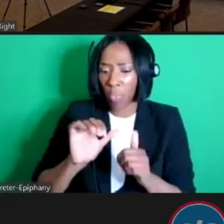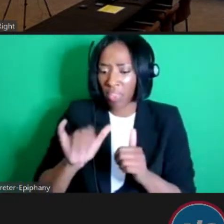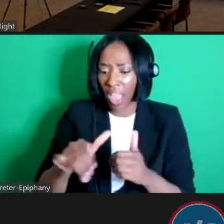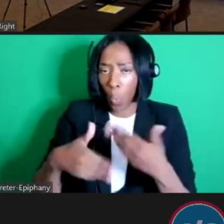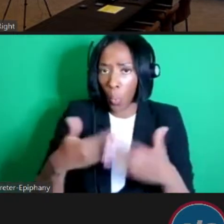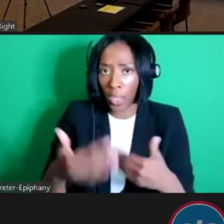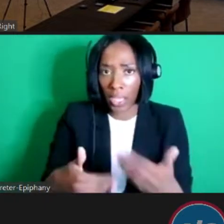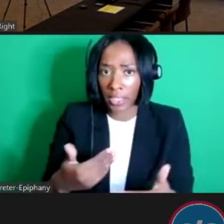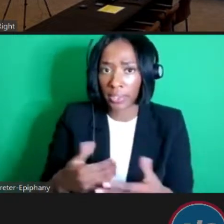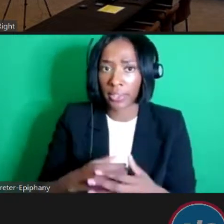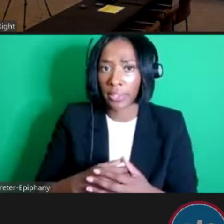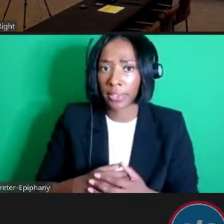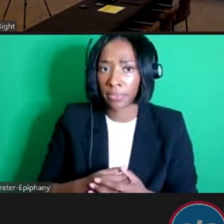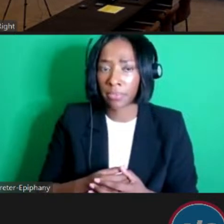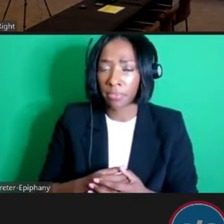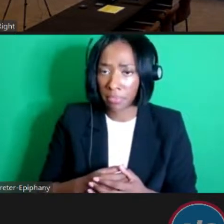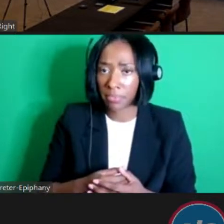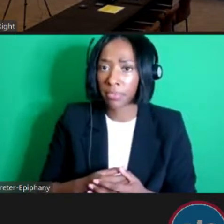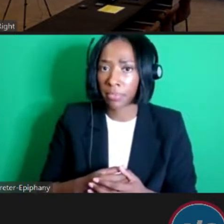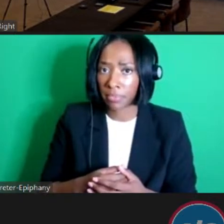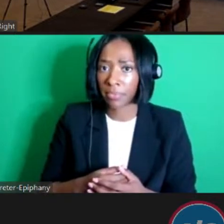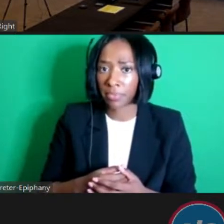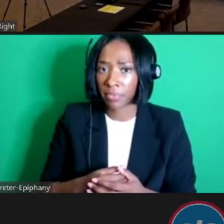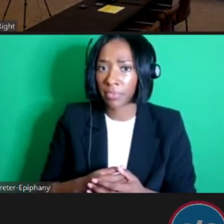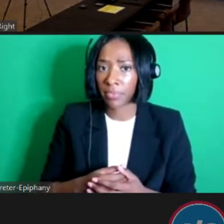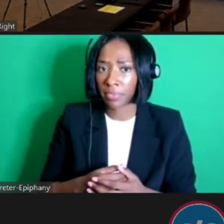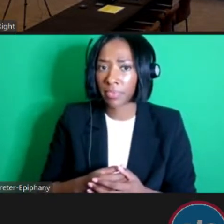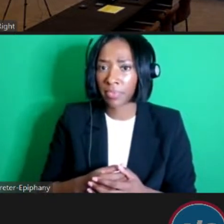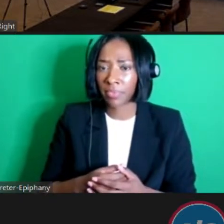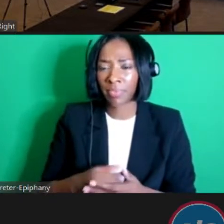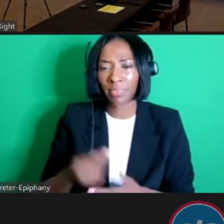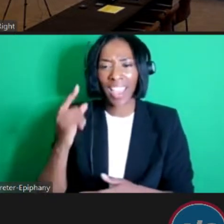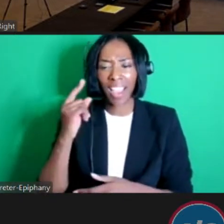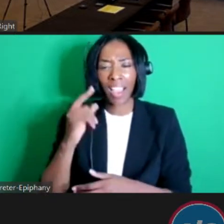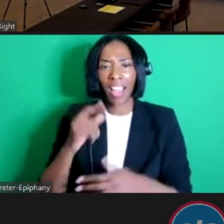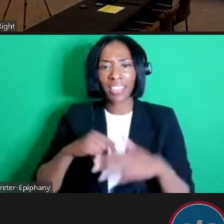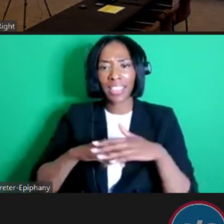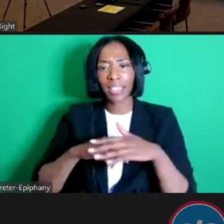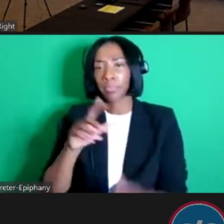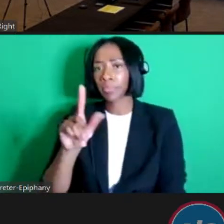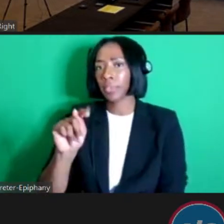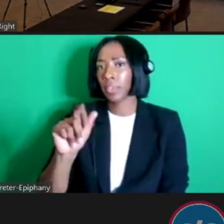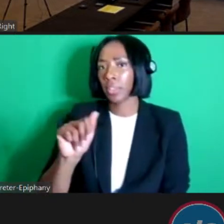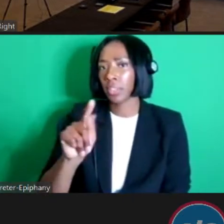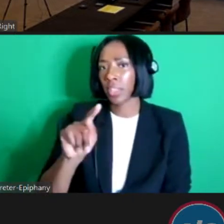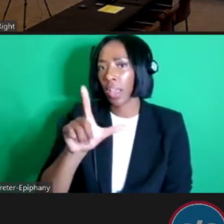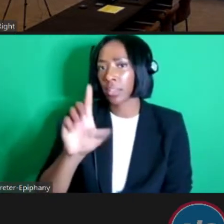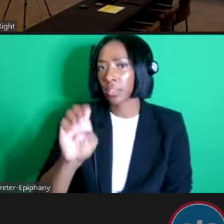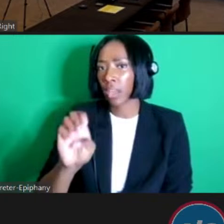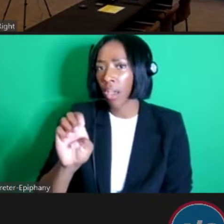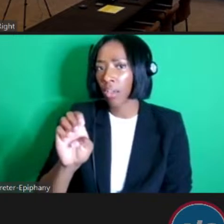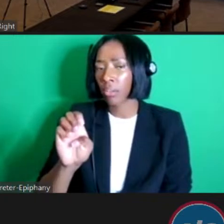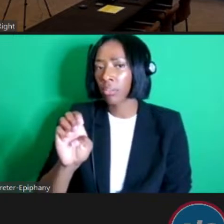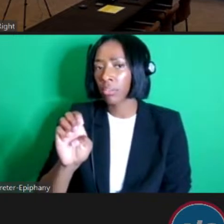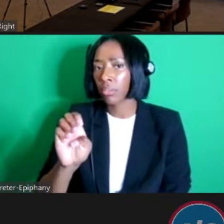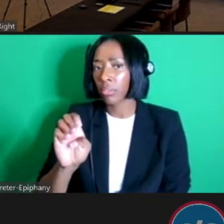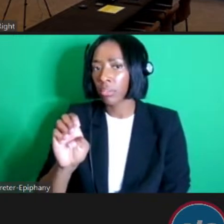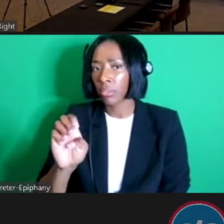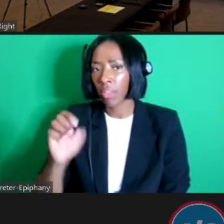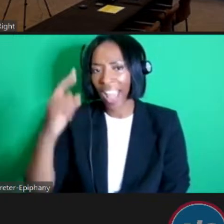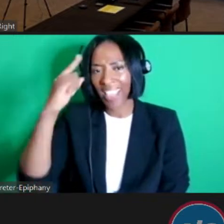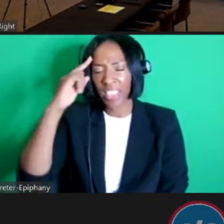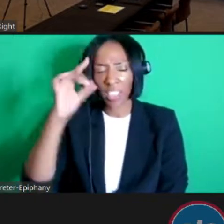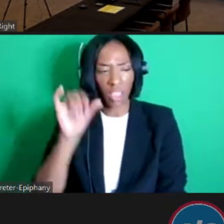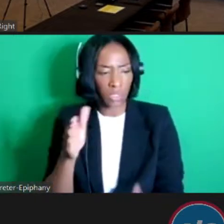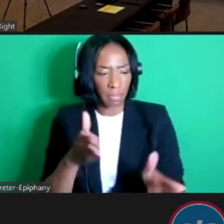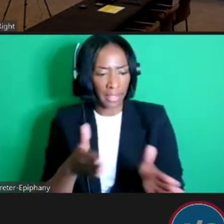Wait, finding Braille. Yeah. I think that was Stop sign? The tactile bus signs. I think in some ways that was the plan,